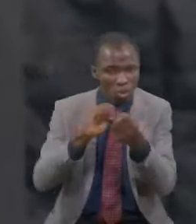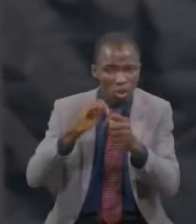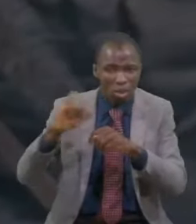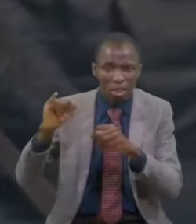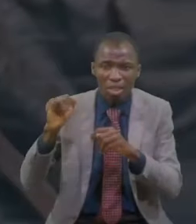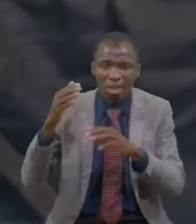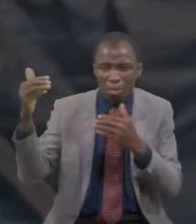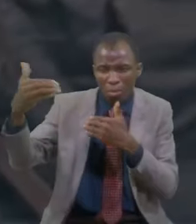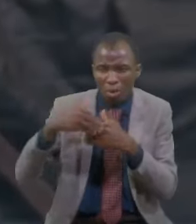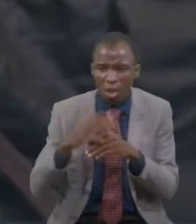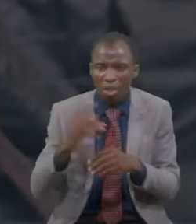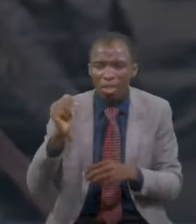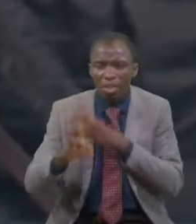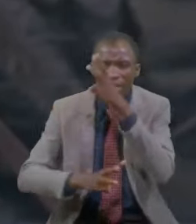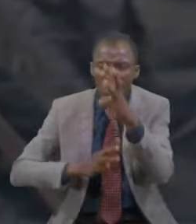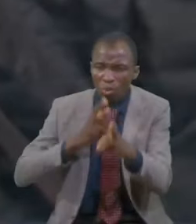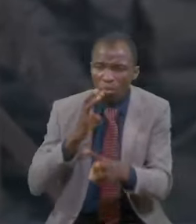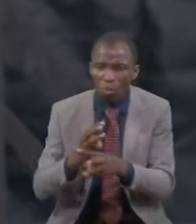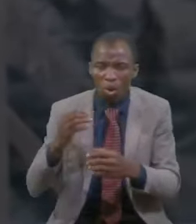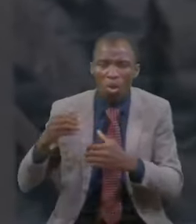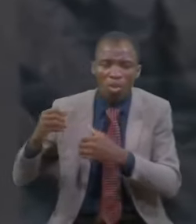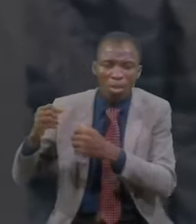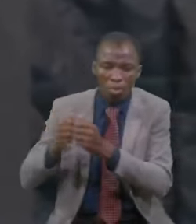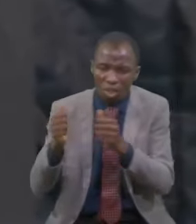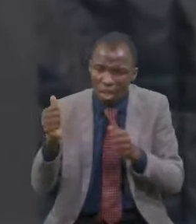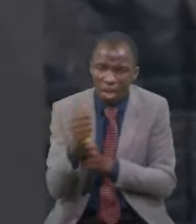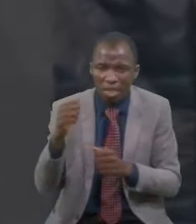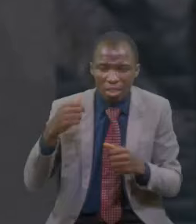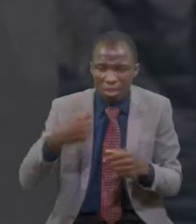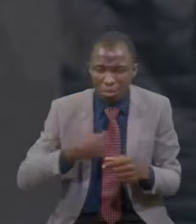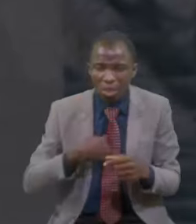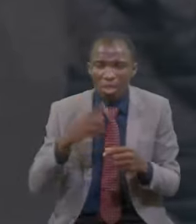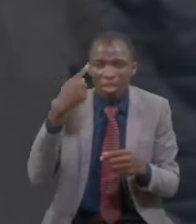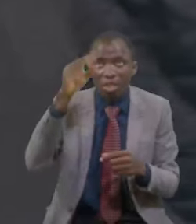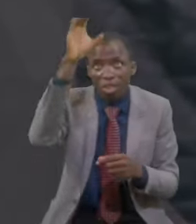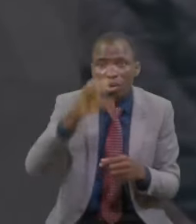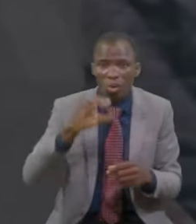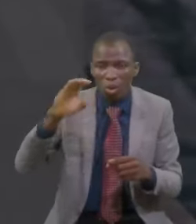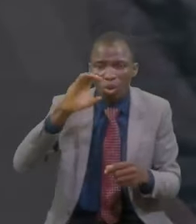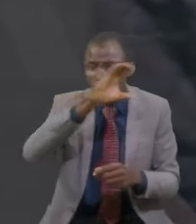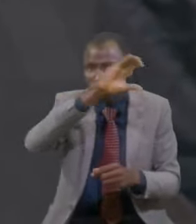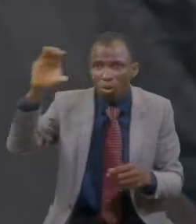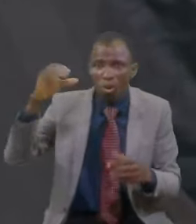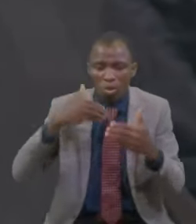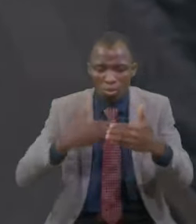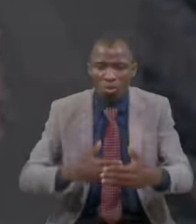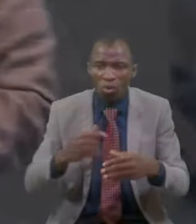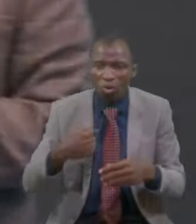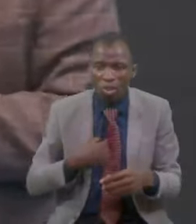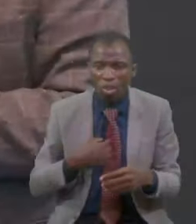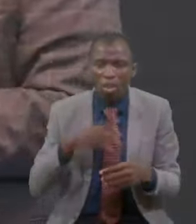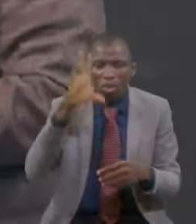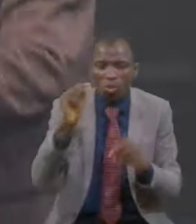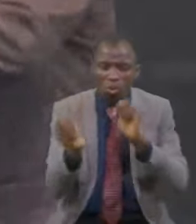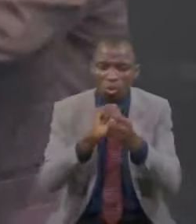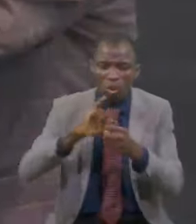The world behind me and the cross before me. No turning back. No